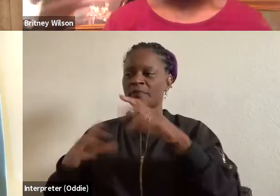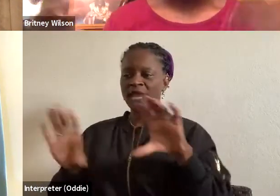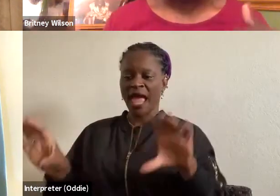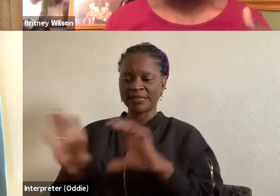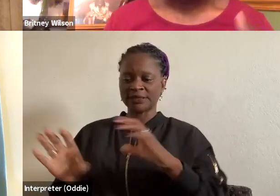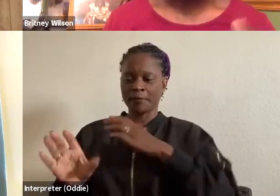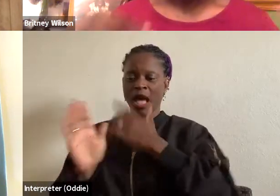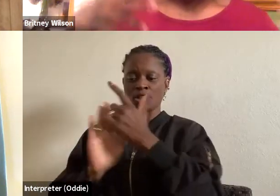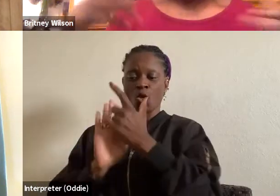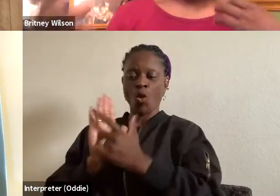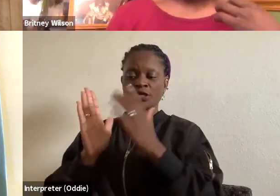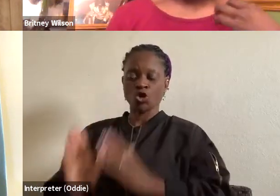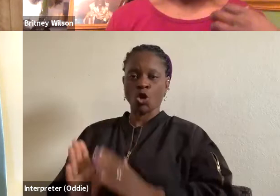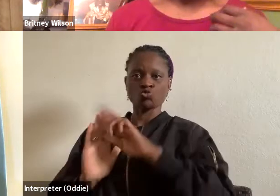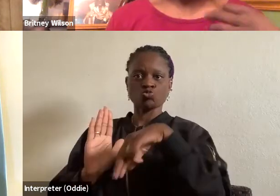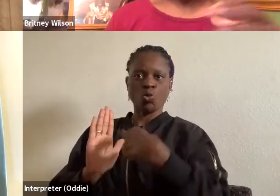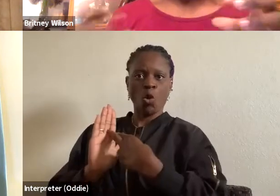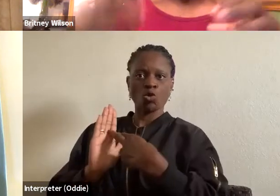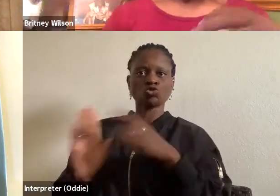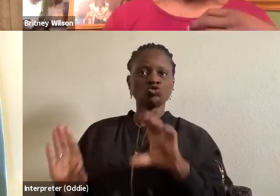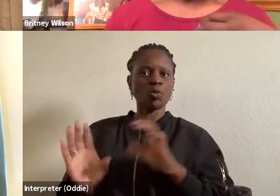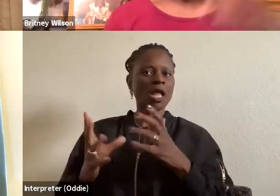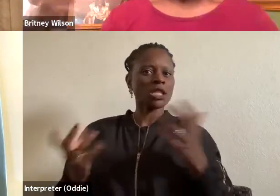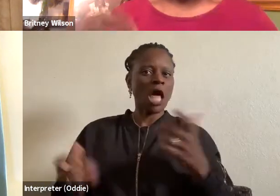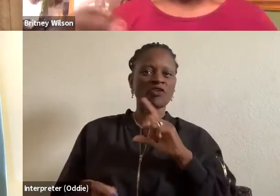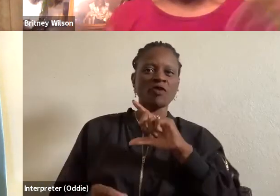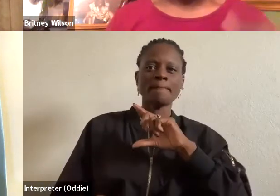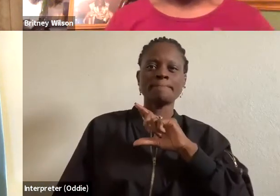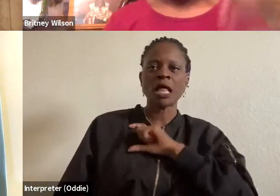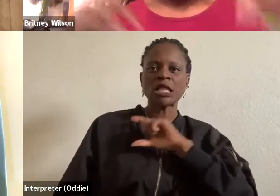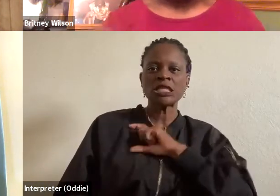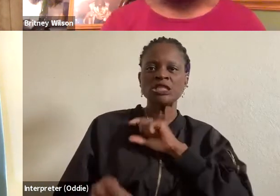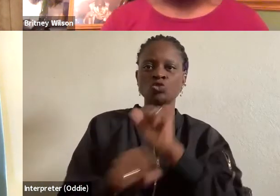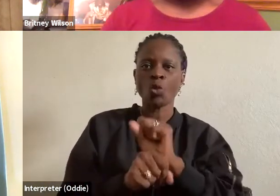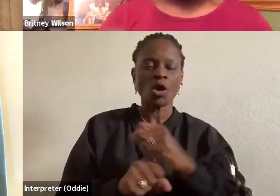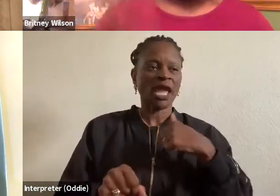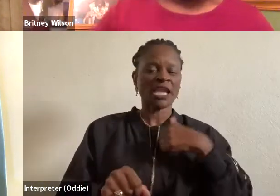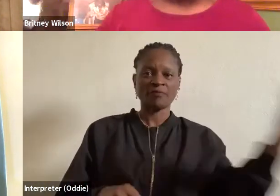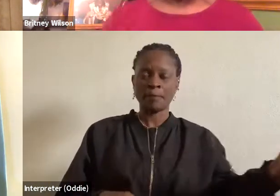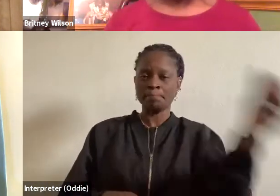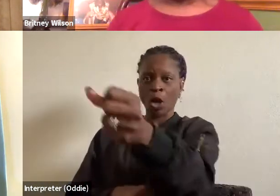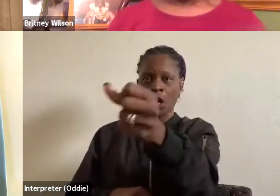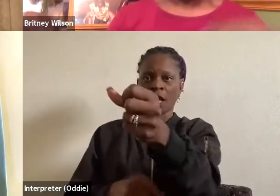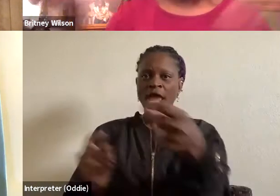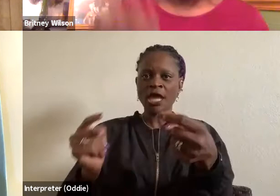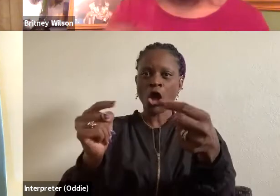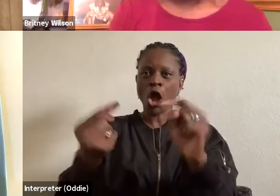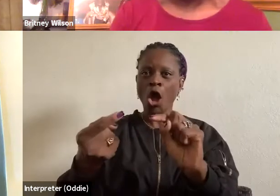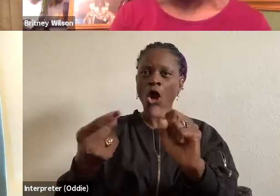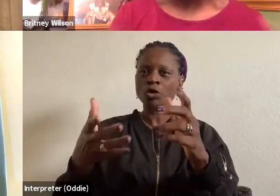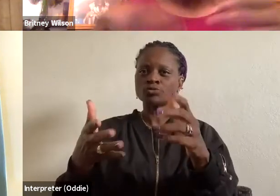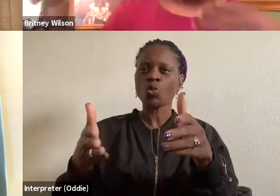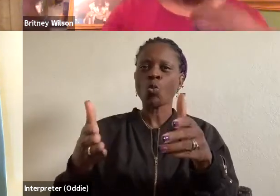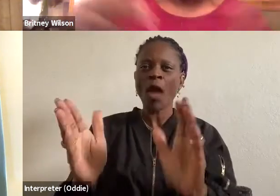lot of policing work, and been put in harm's way as a disabled person because I'm also Black. Like, you have to think about